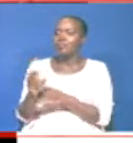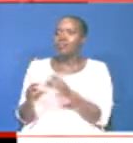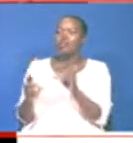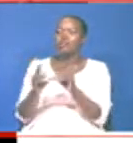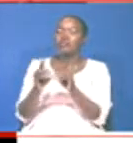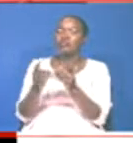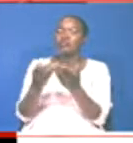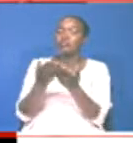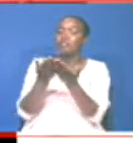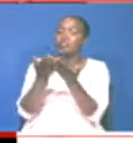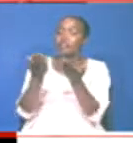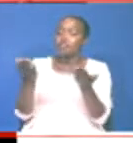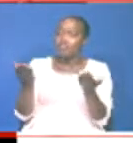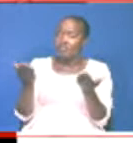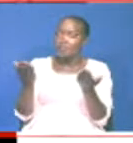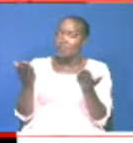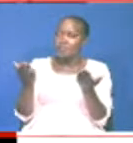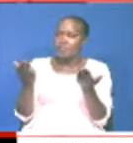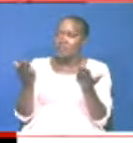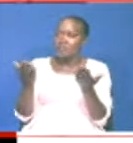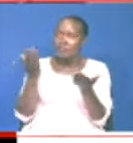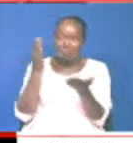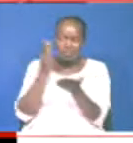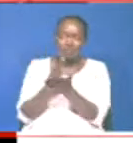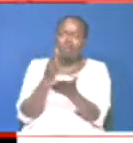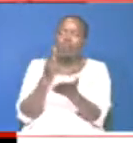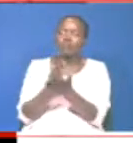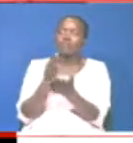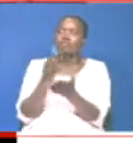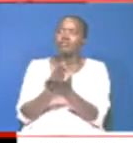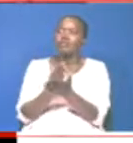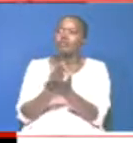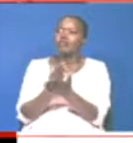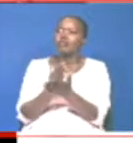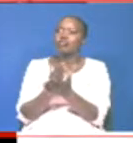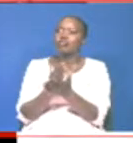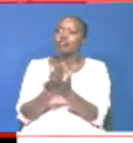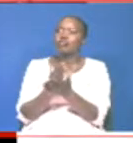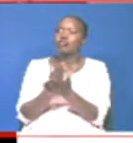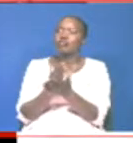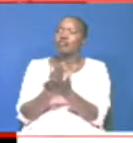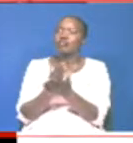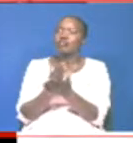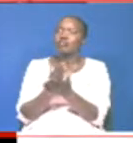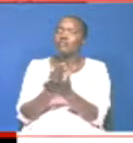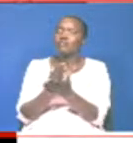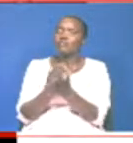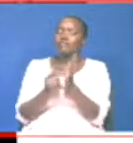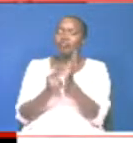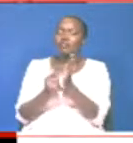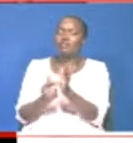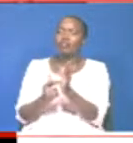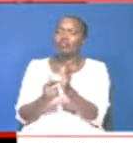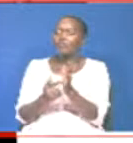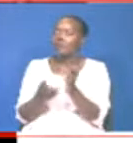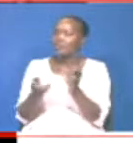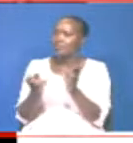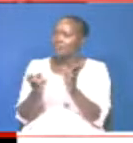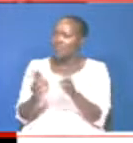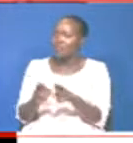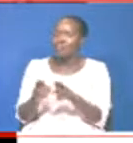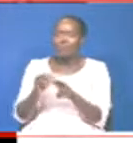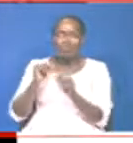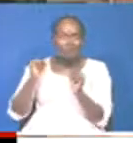here, and I was really, it was actually my, fish was really total manifestation of happiness. So I couldn't believe